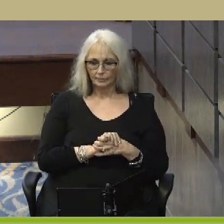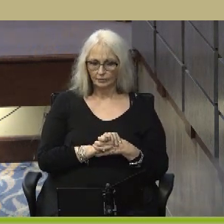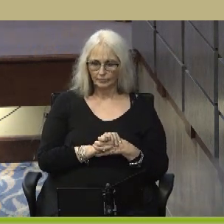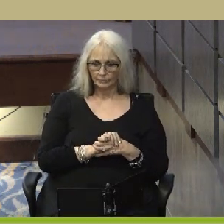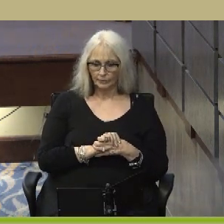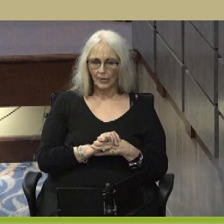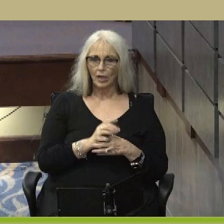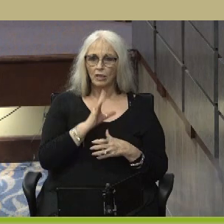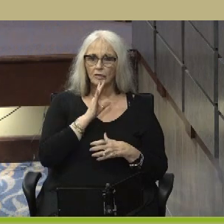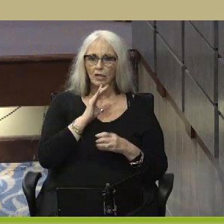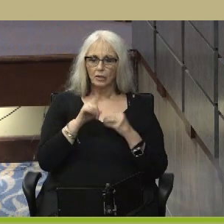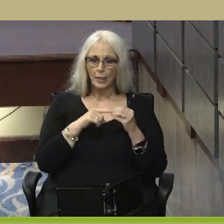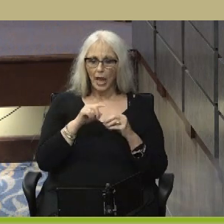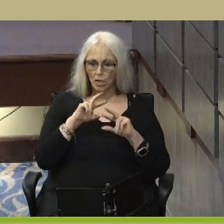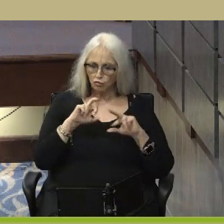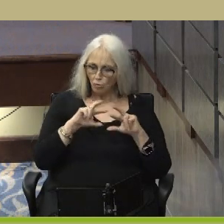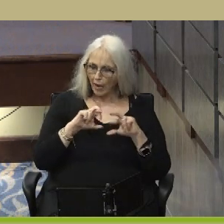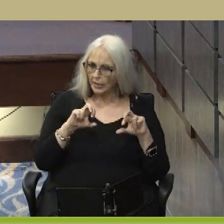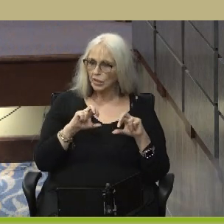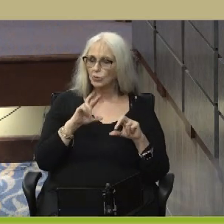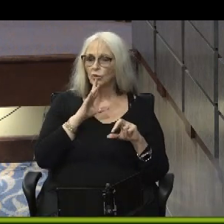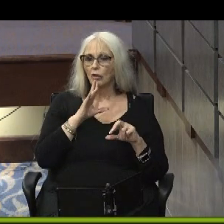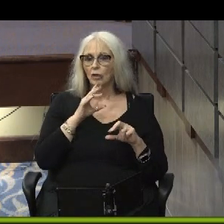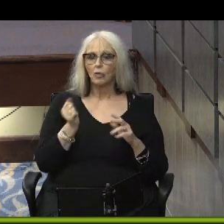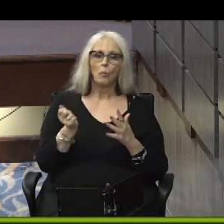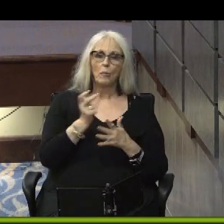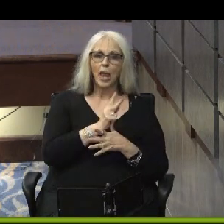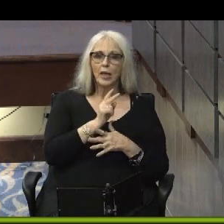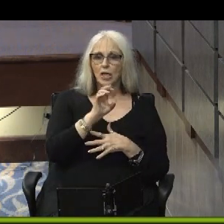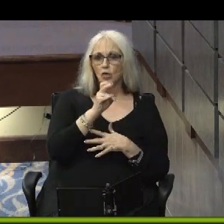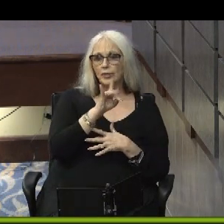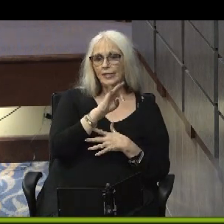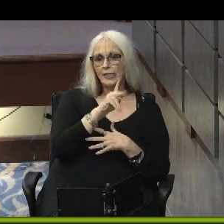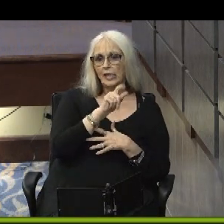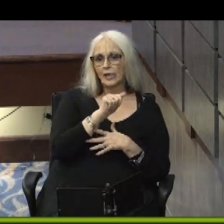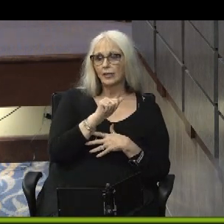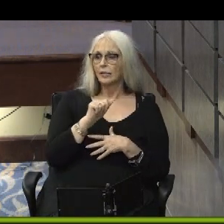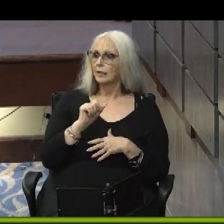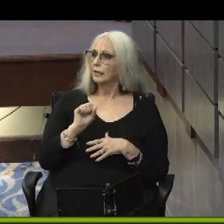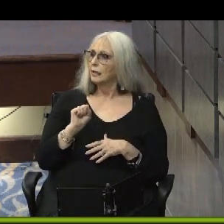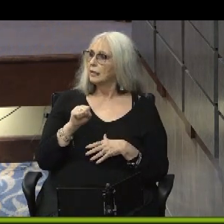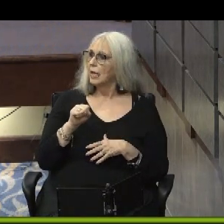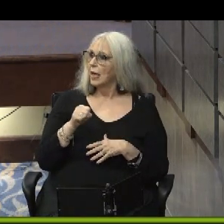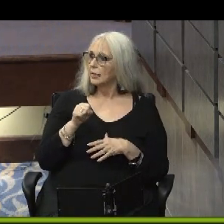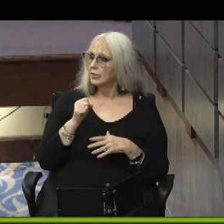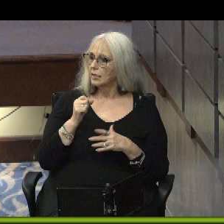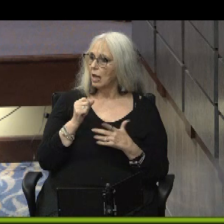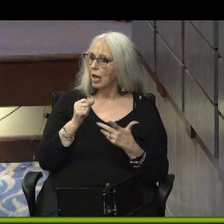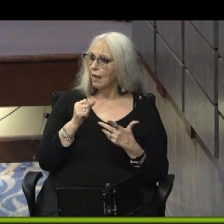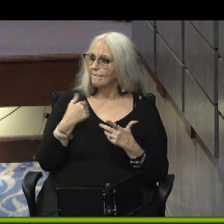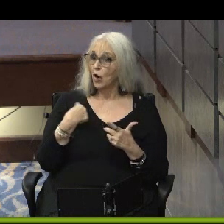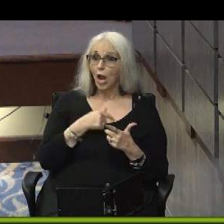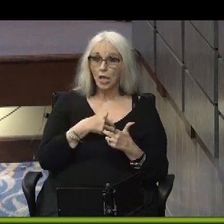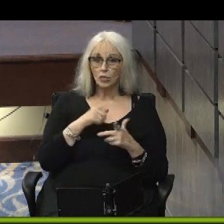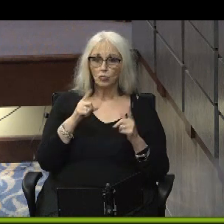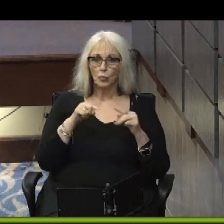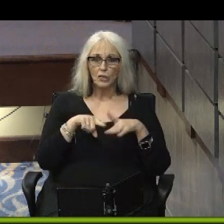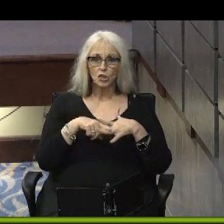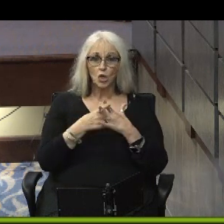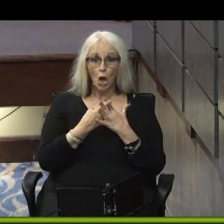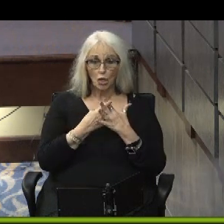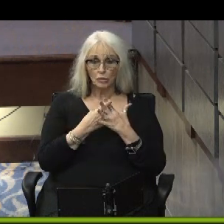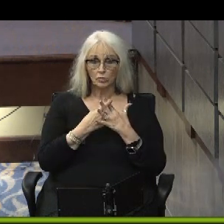So speaking about strategy, I'm going to kick back to Christina for a moment. Absolutely. So for us, whenever we start any of these